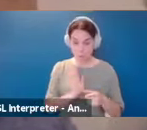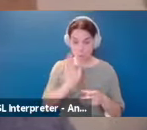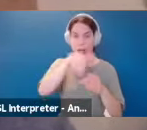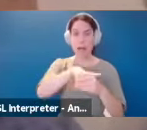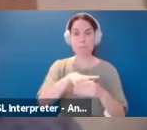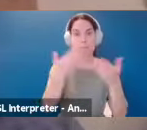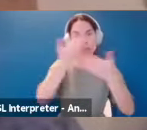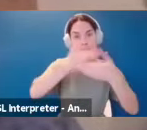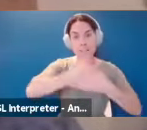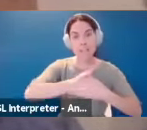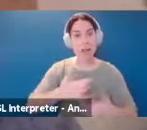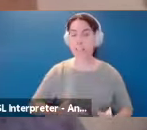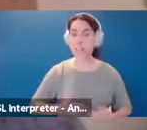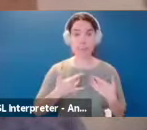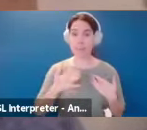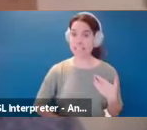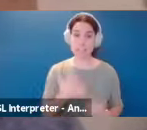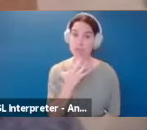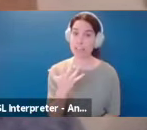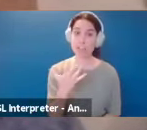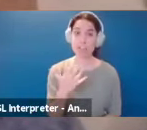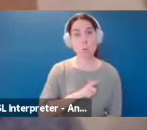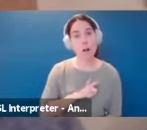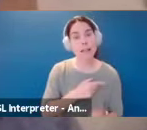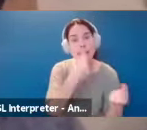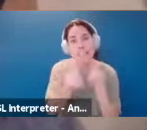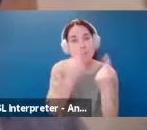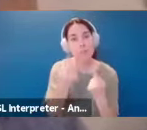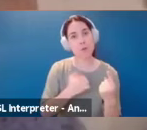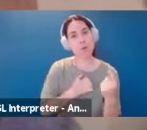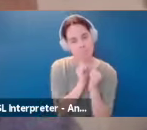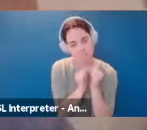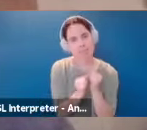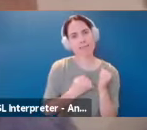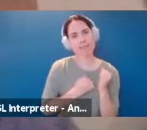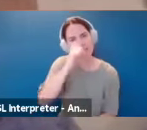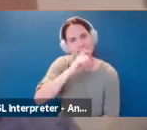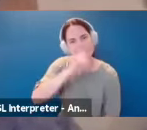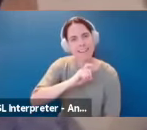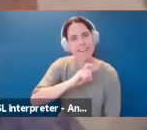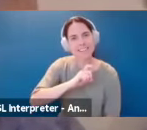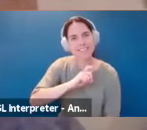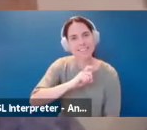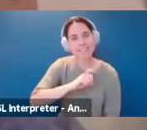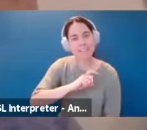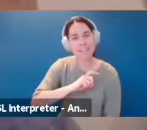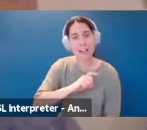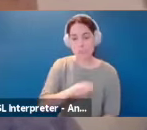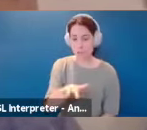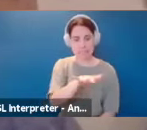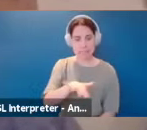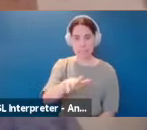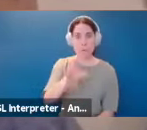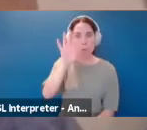you only need courage when there's danger and I don't really see any danger what's the worst it could happen